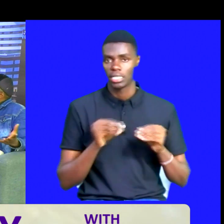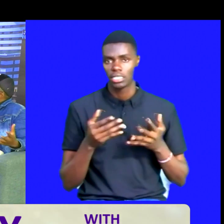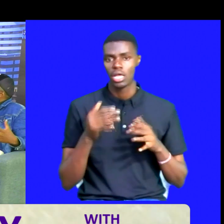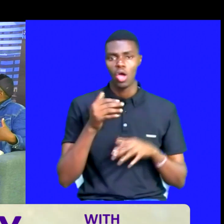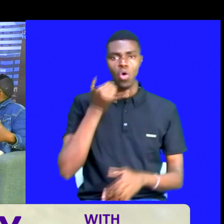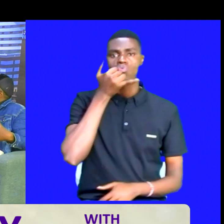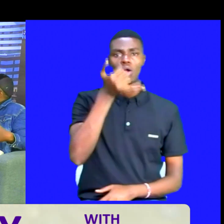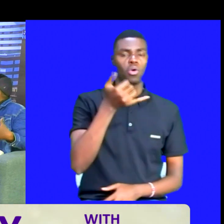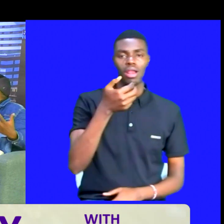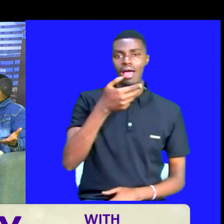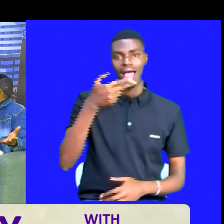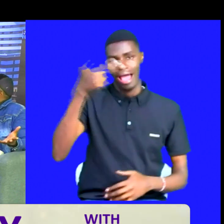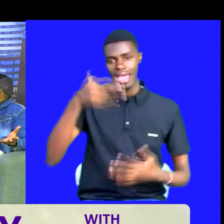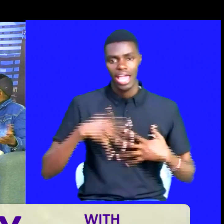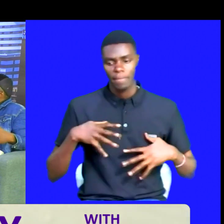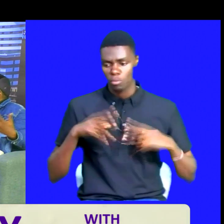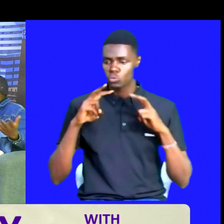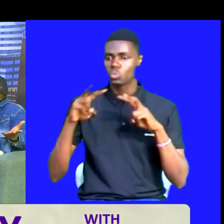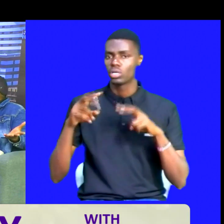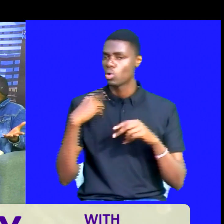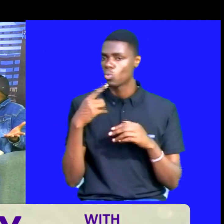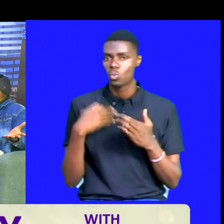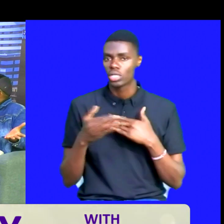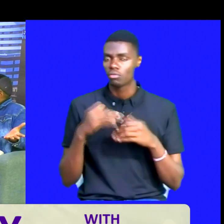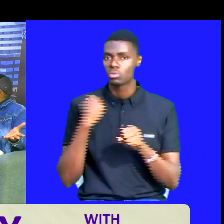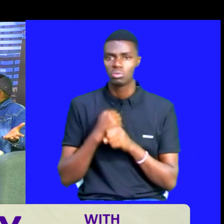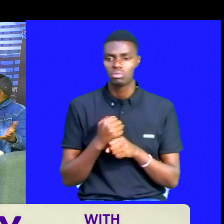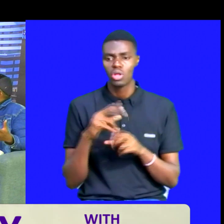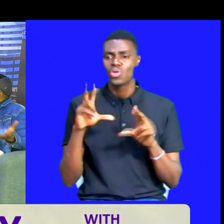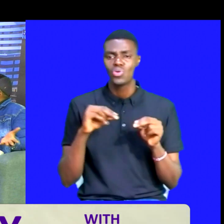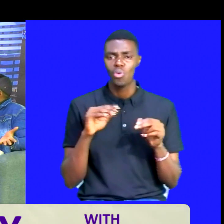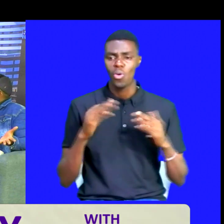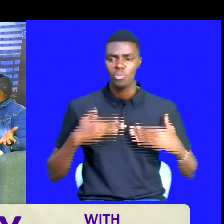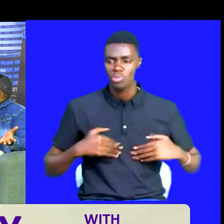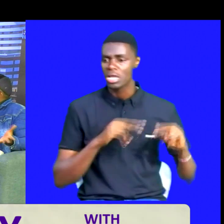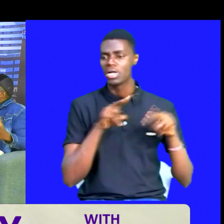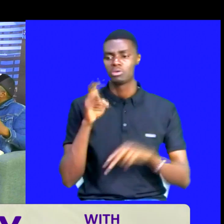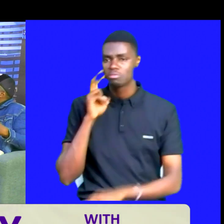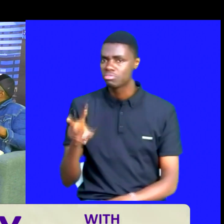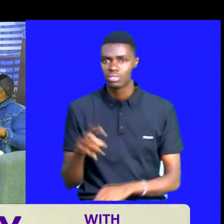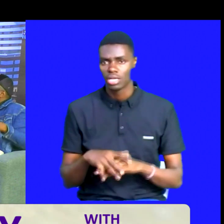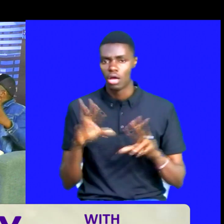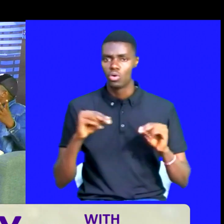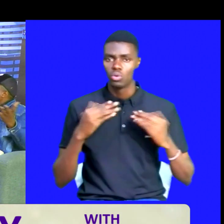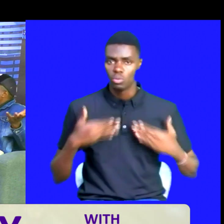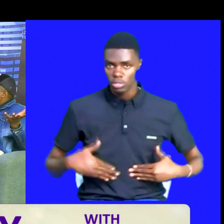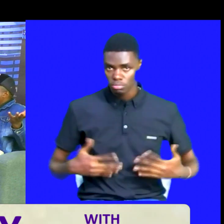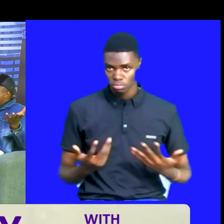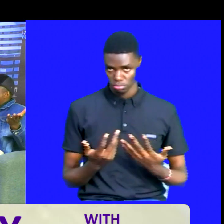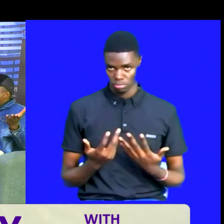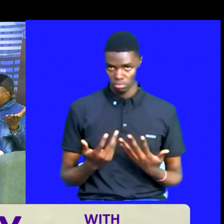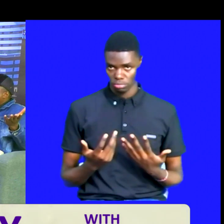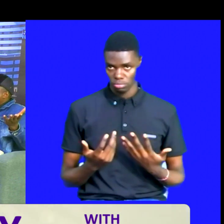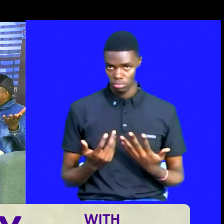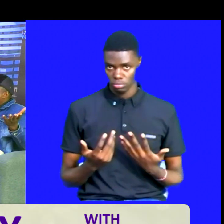authority to come even and see whatever you guys are doing. Nobody will take his own time to come and even see you. Nobody will even be. I think it was